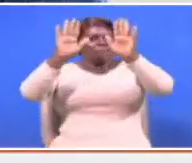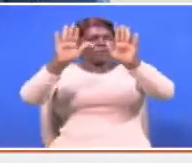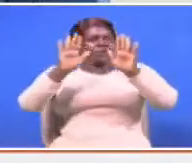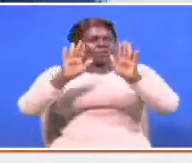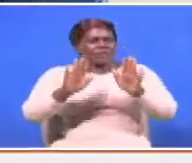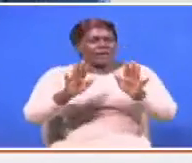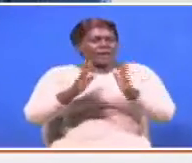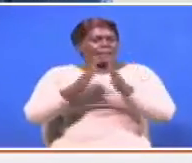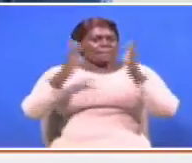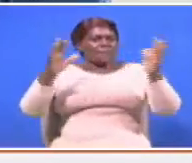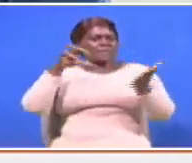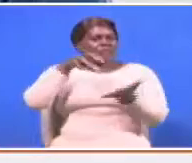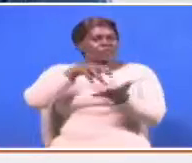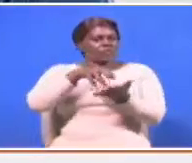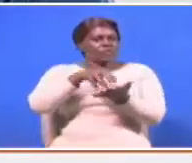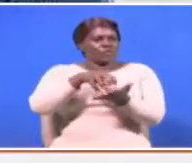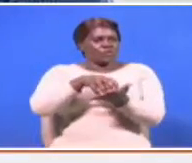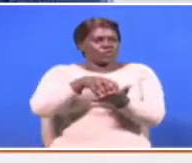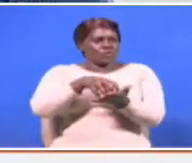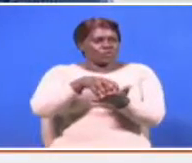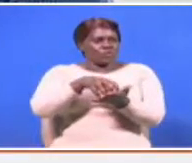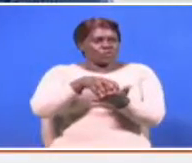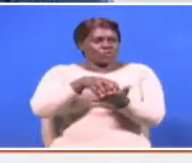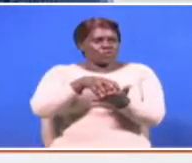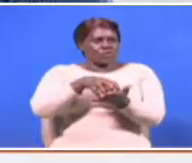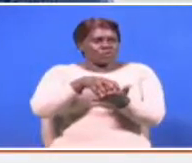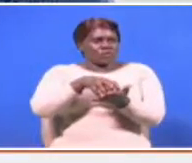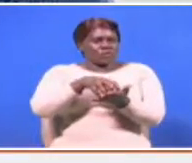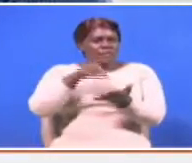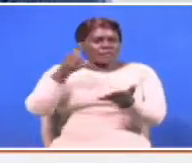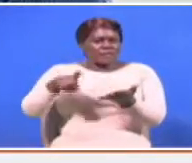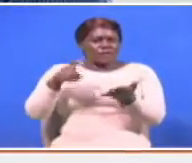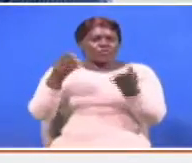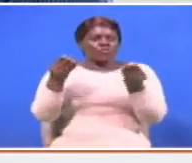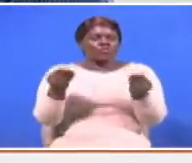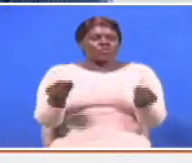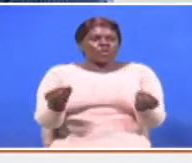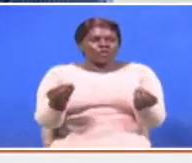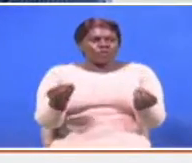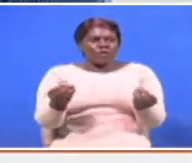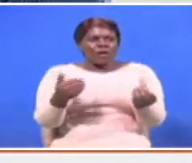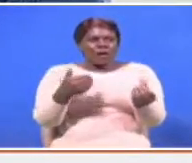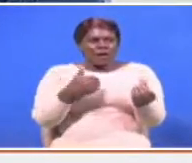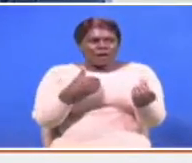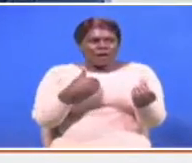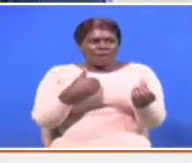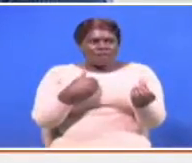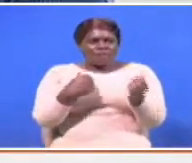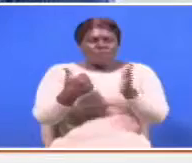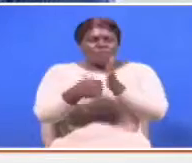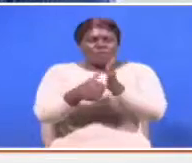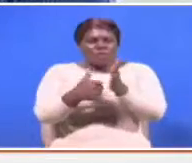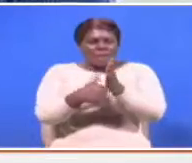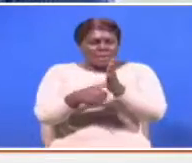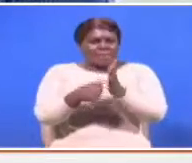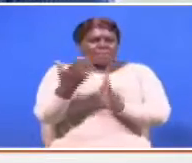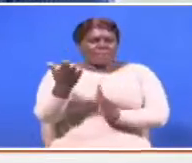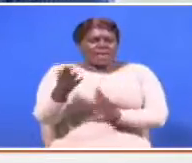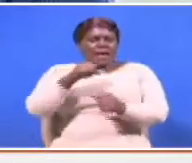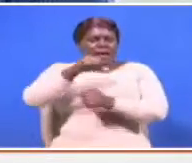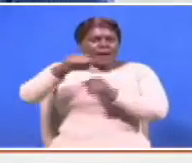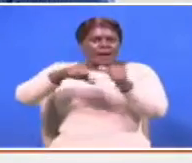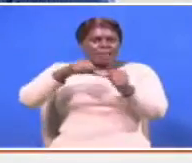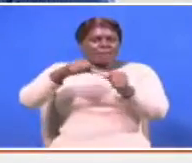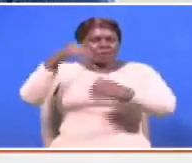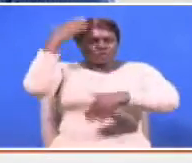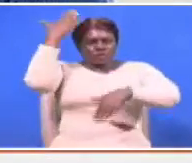and the broad situation that we faced with is we need to address, because there's an image of instability about